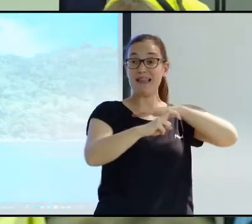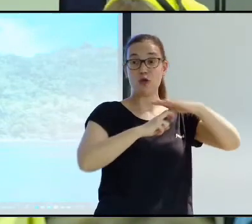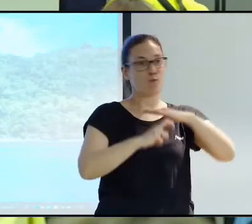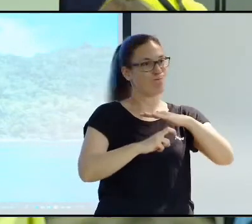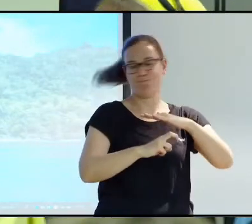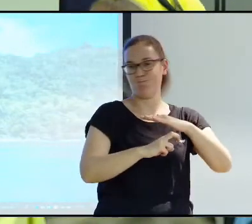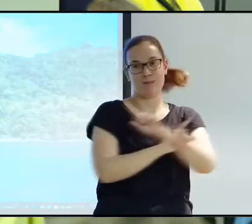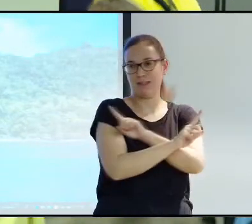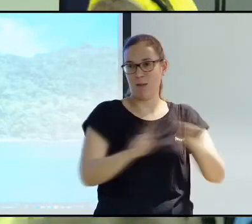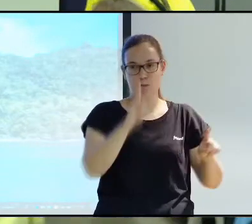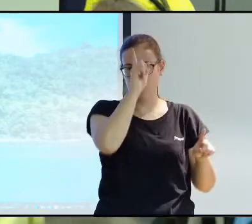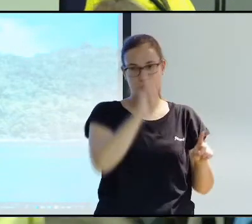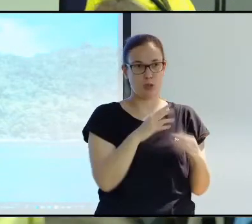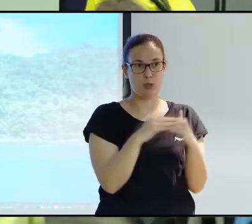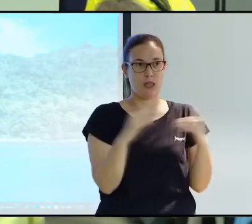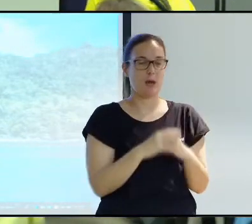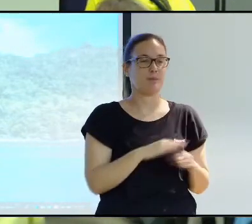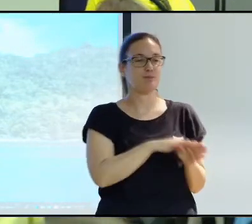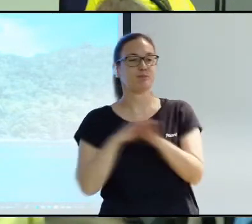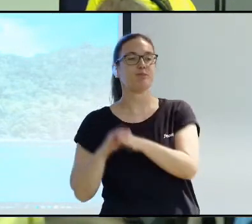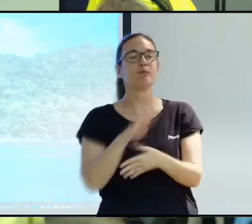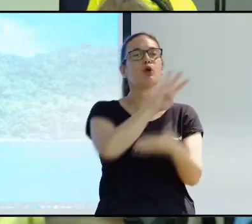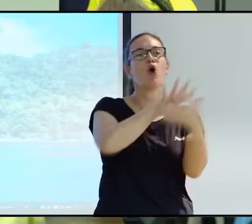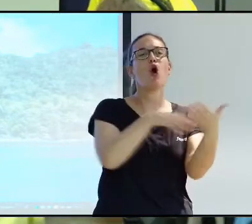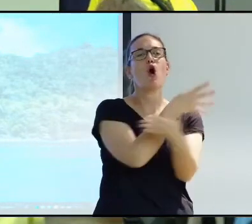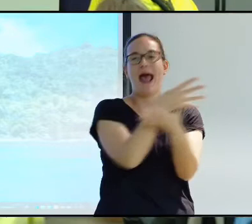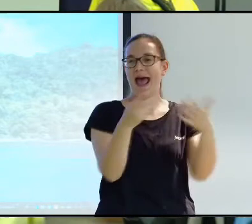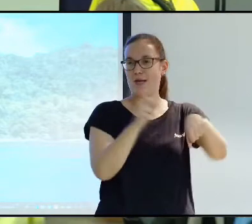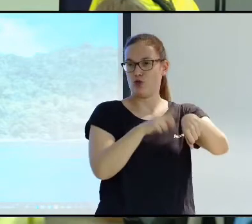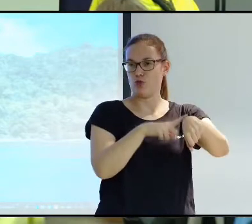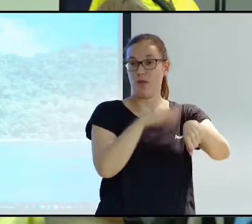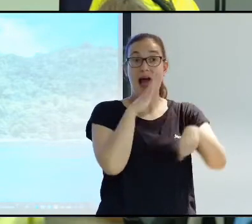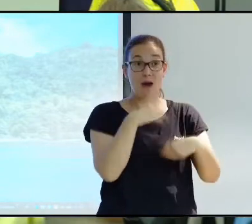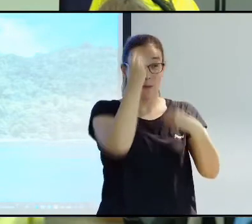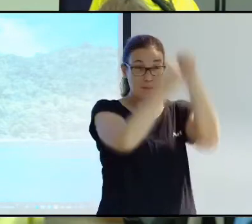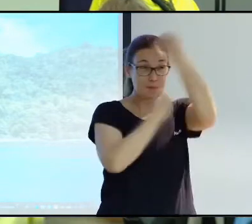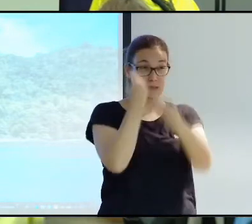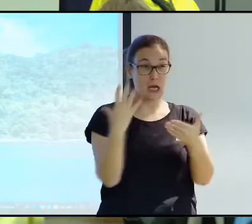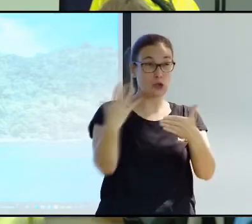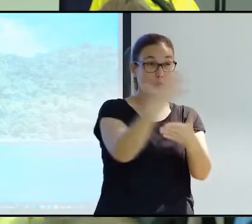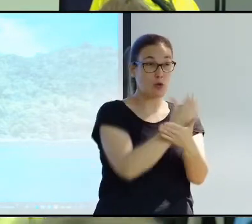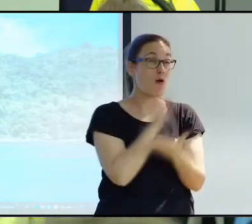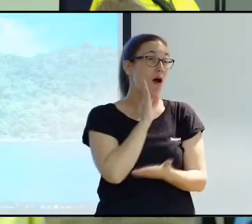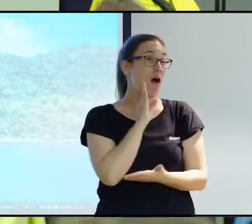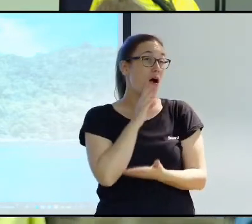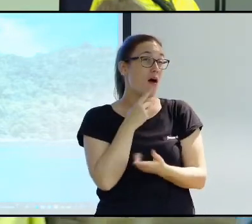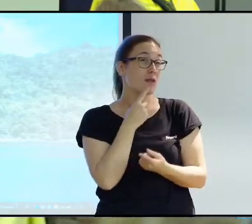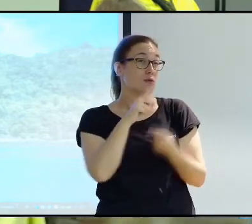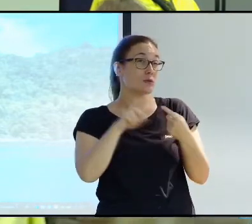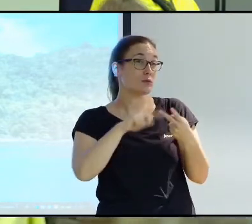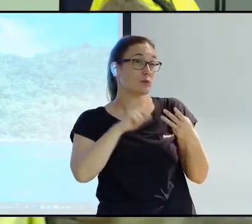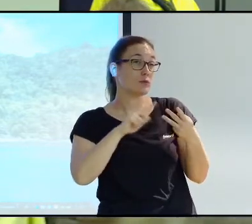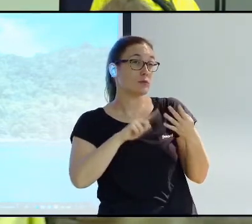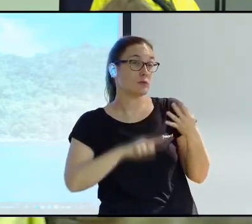subway by myself. And timetables for a personal assistant, it's hard to speak about all the things